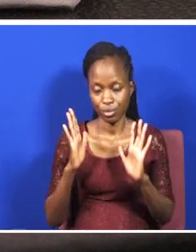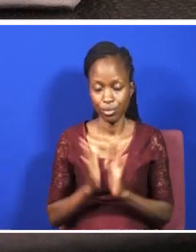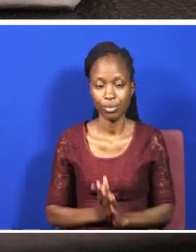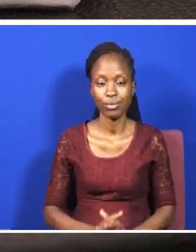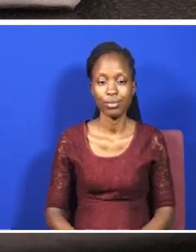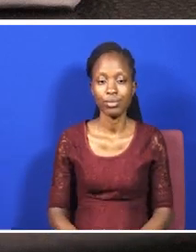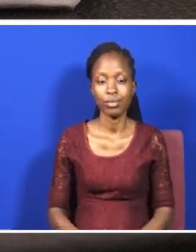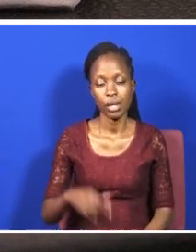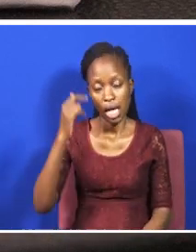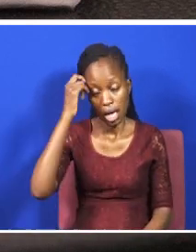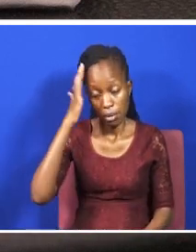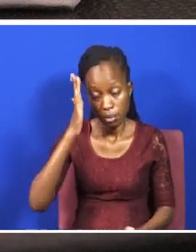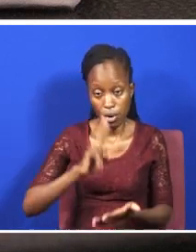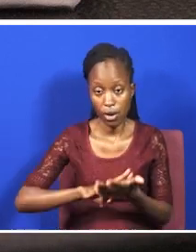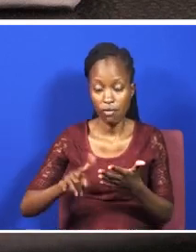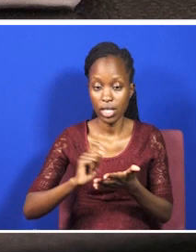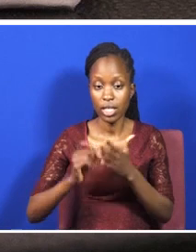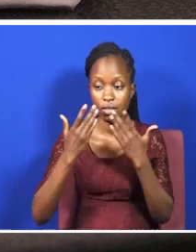And then there you have it.